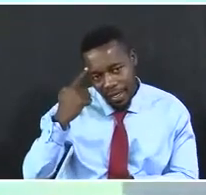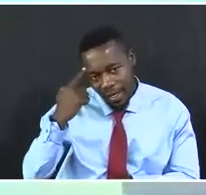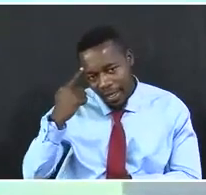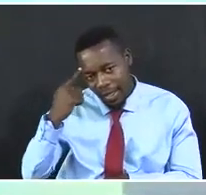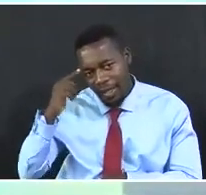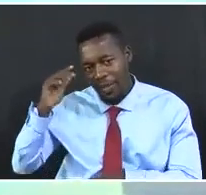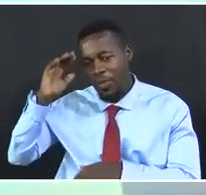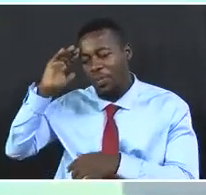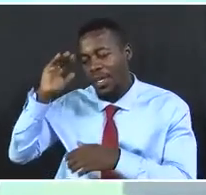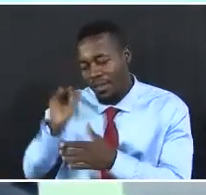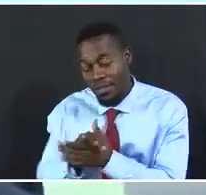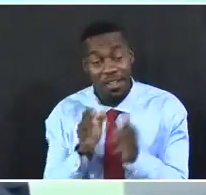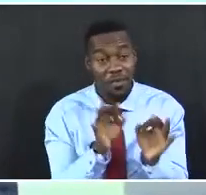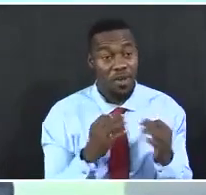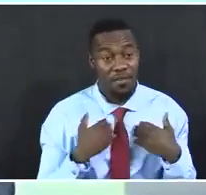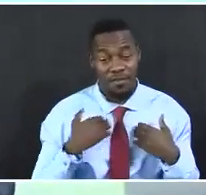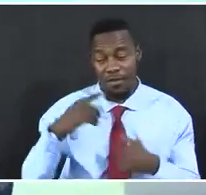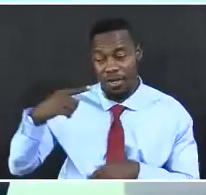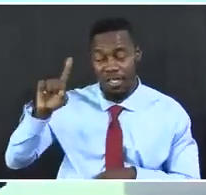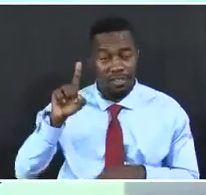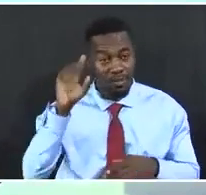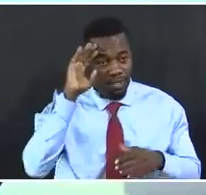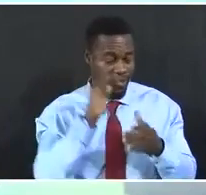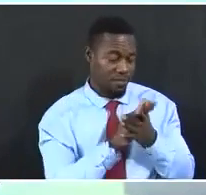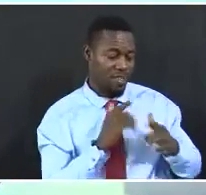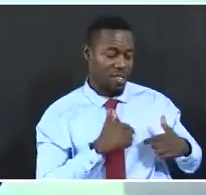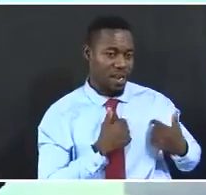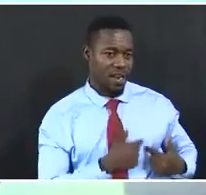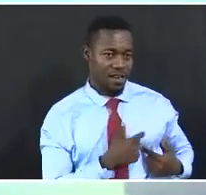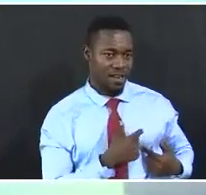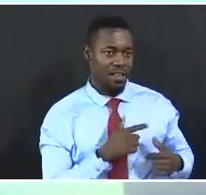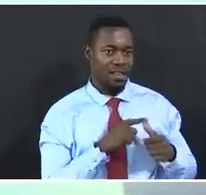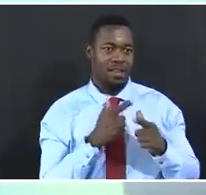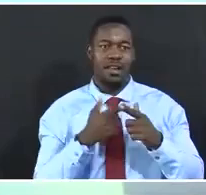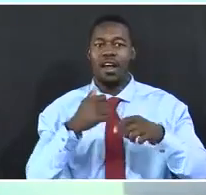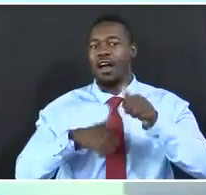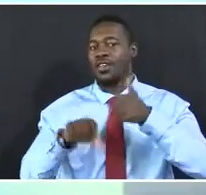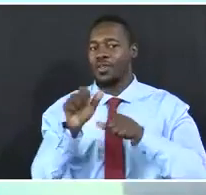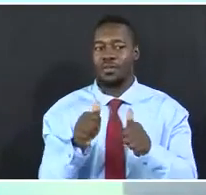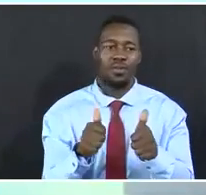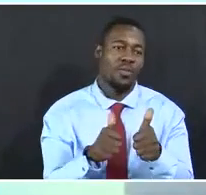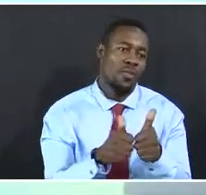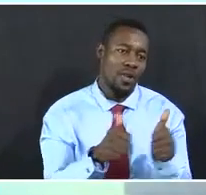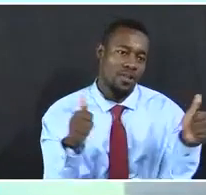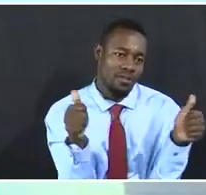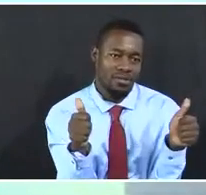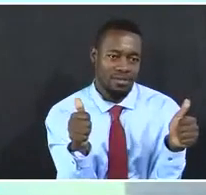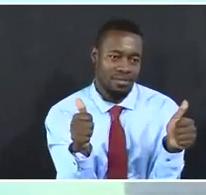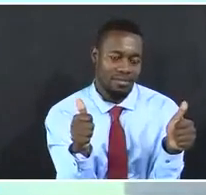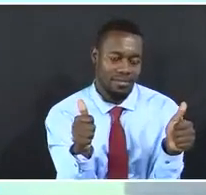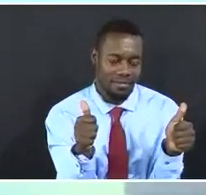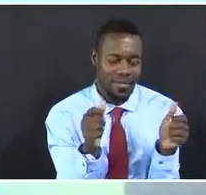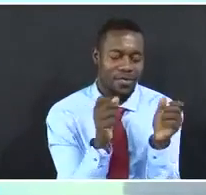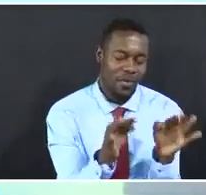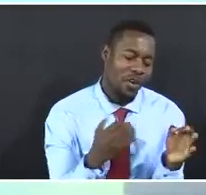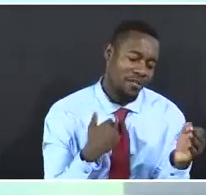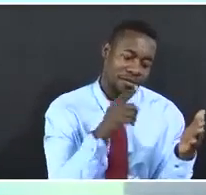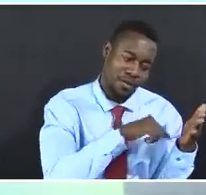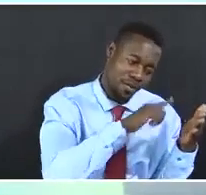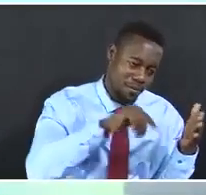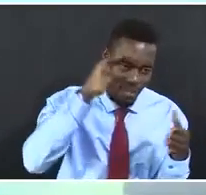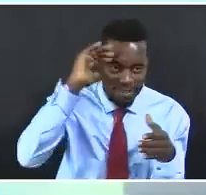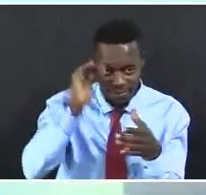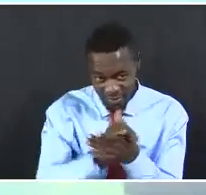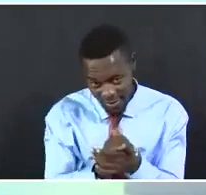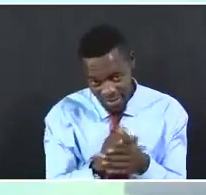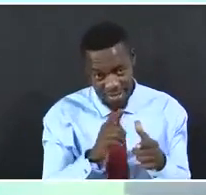you have the right beliefs in our heart, our actions will be life-giving, and we will move in the right direction.